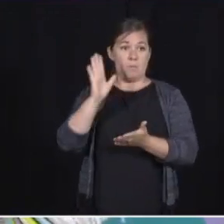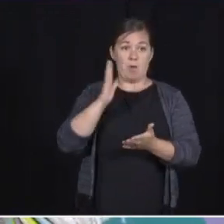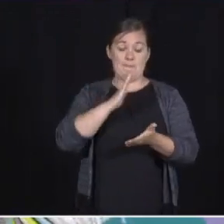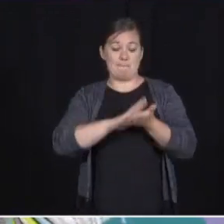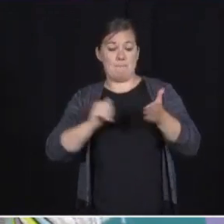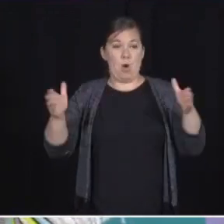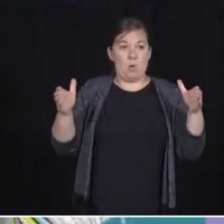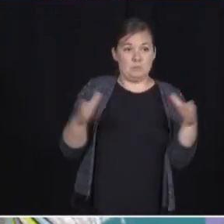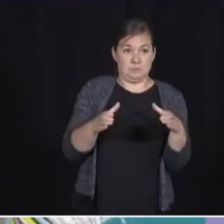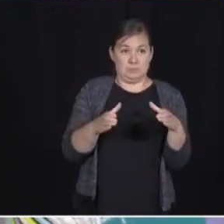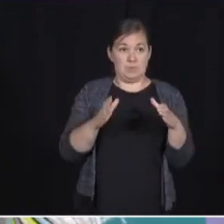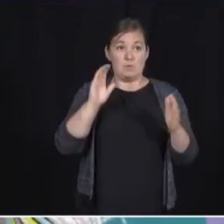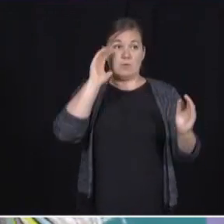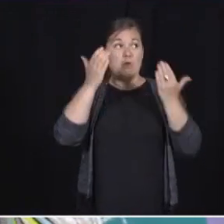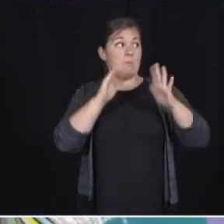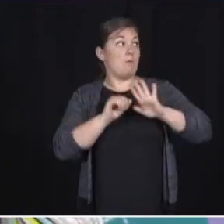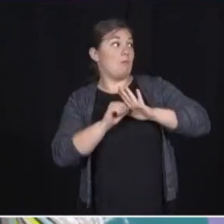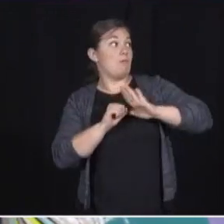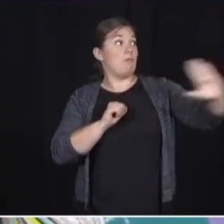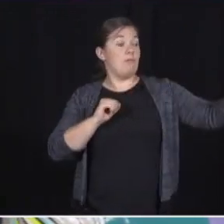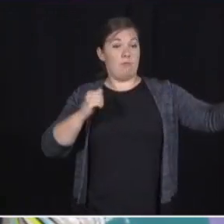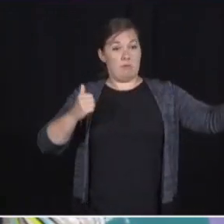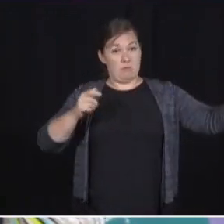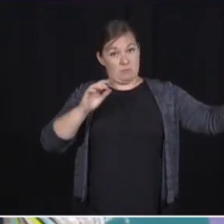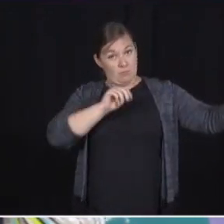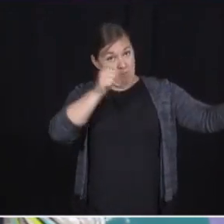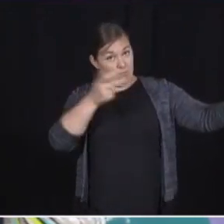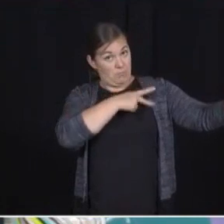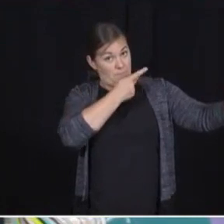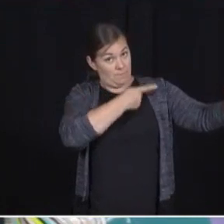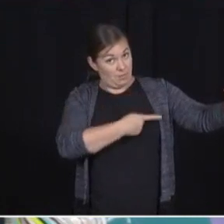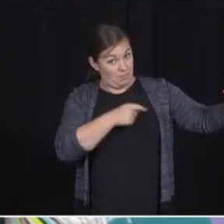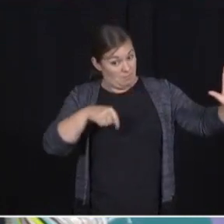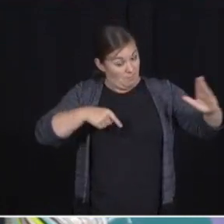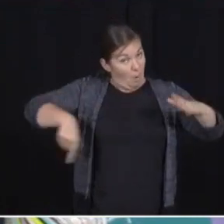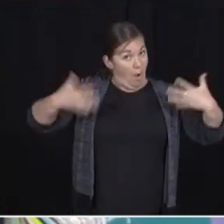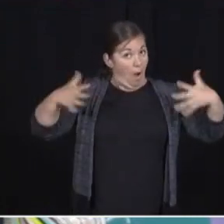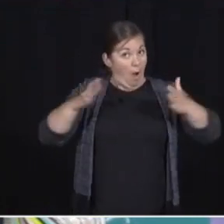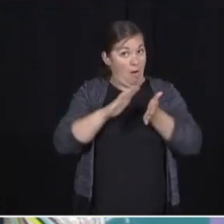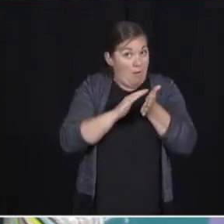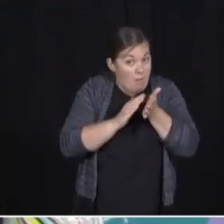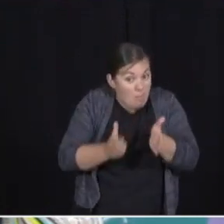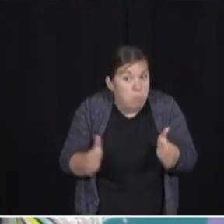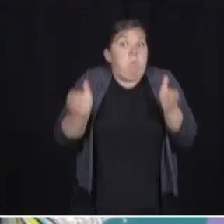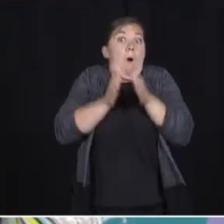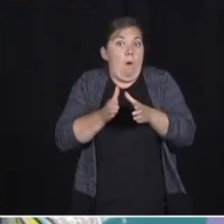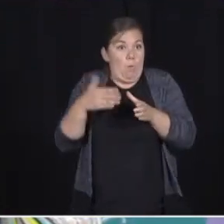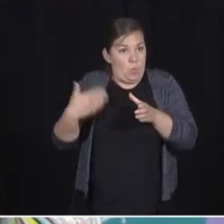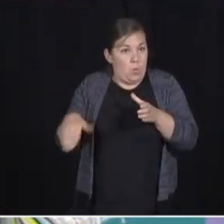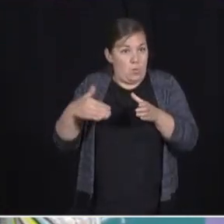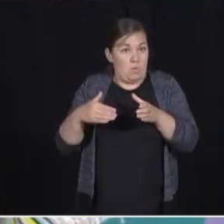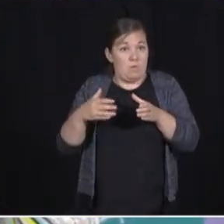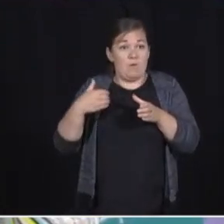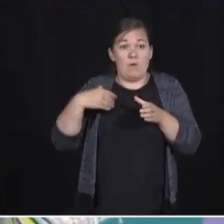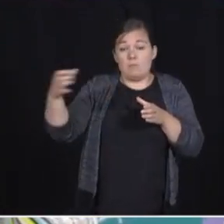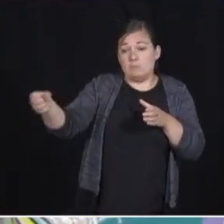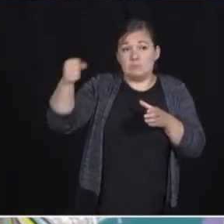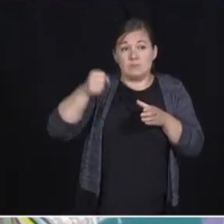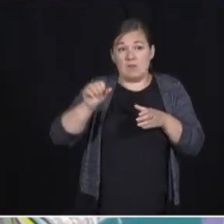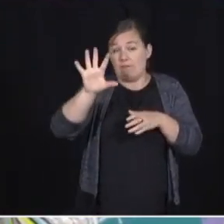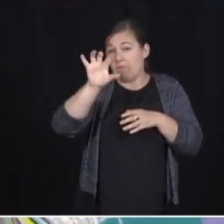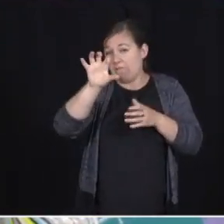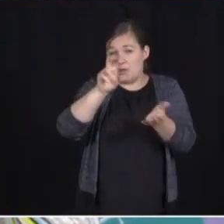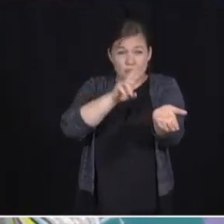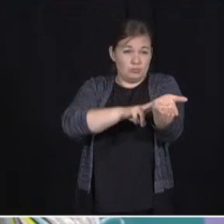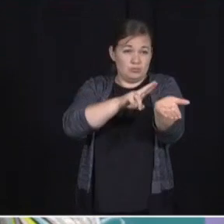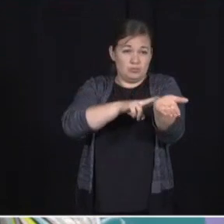the lowest, smallest class sizes. We're putting approximately 500 nurses at a tune of $50